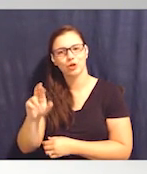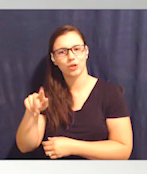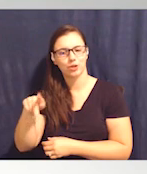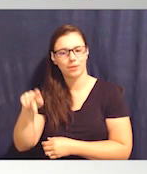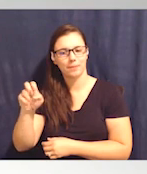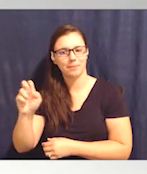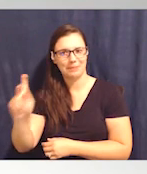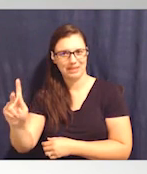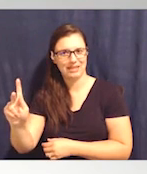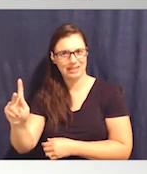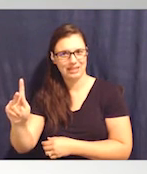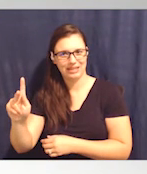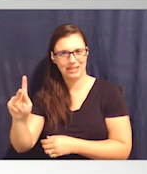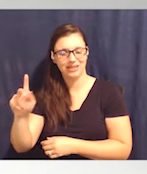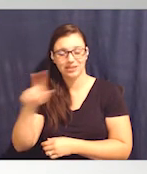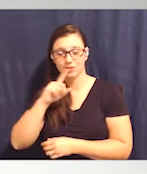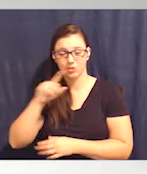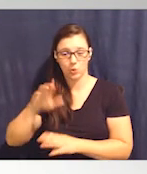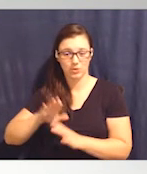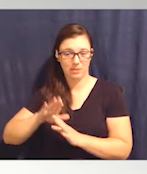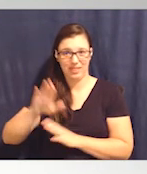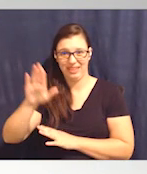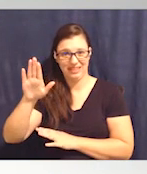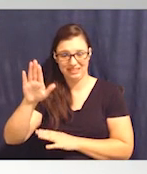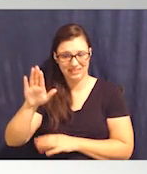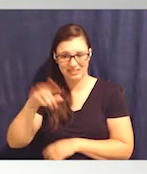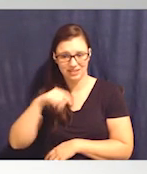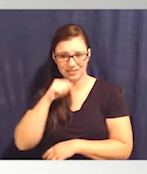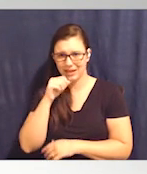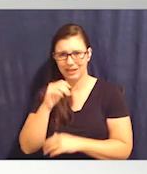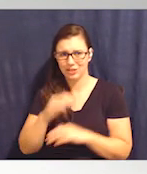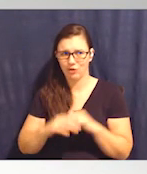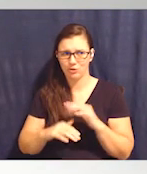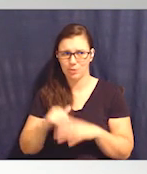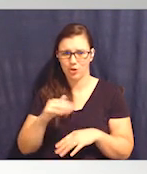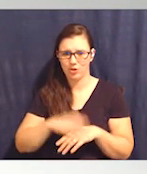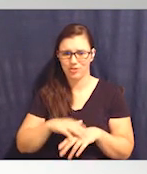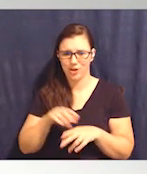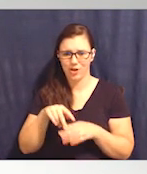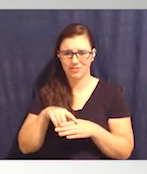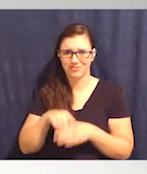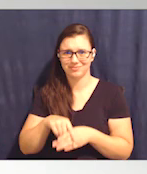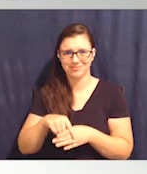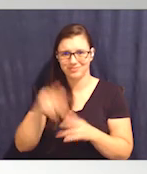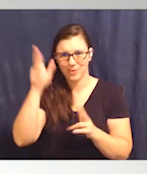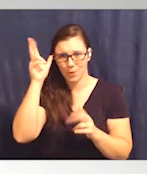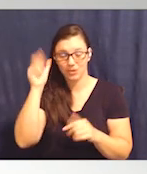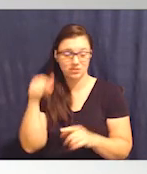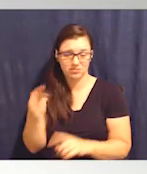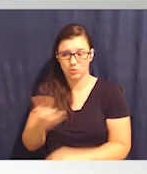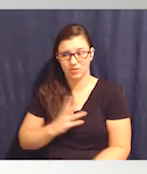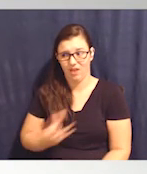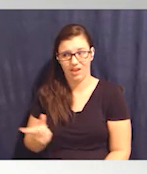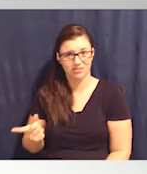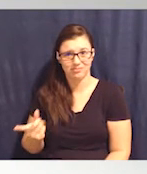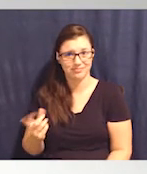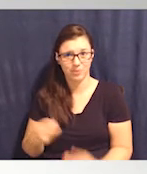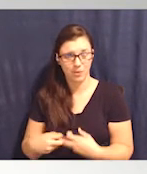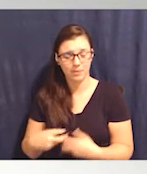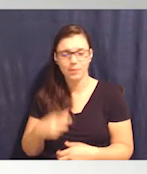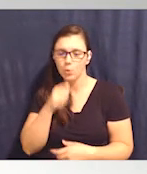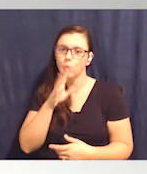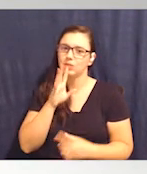up like this, and that's not always comfortable on a horse. He was fine. We won't discuss me. I was hanging on to the saddle